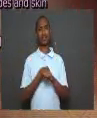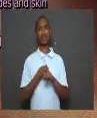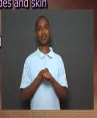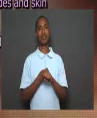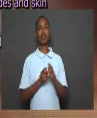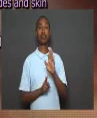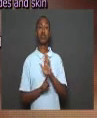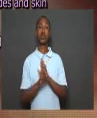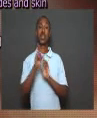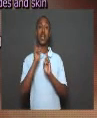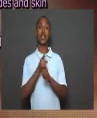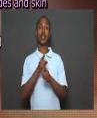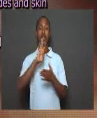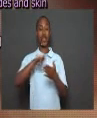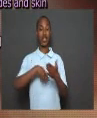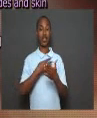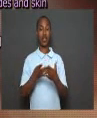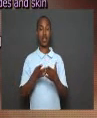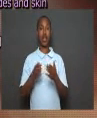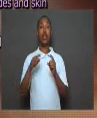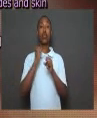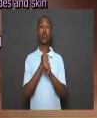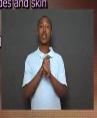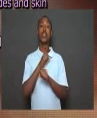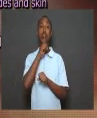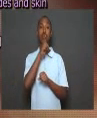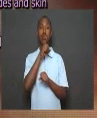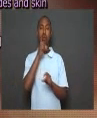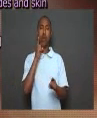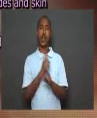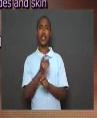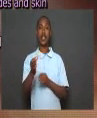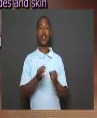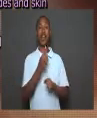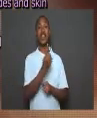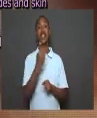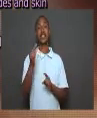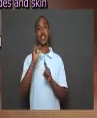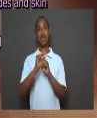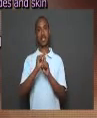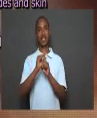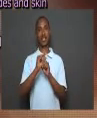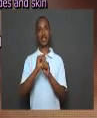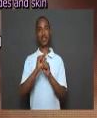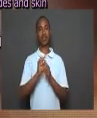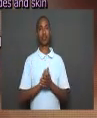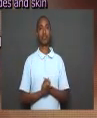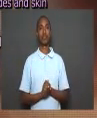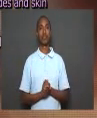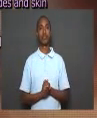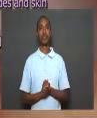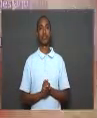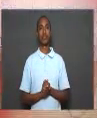Please match your answers to this table to make sure you correctly defined each term.